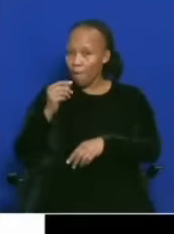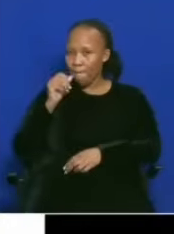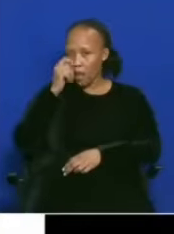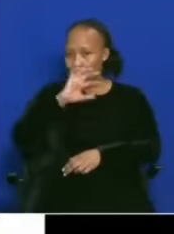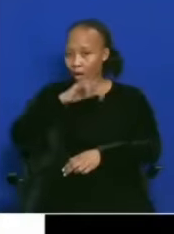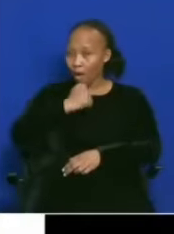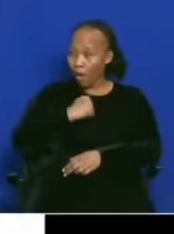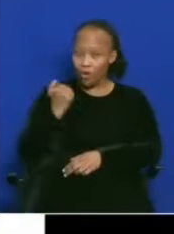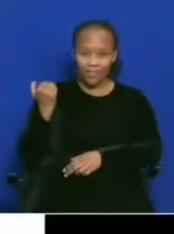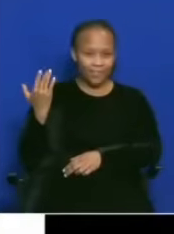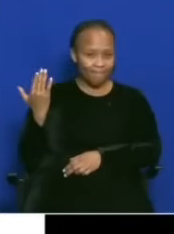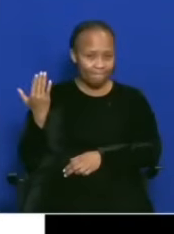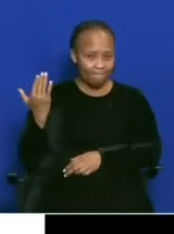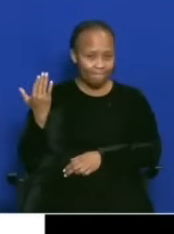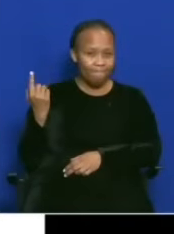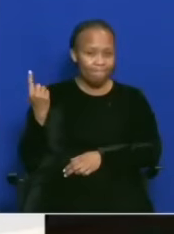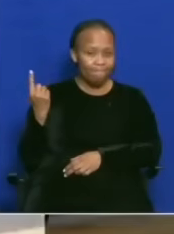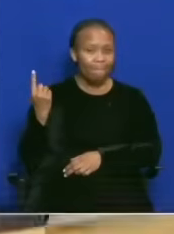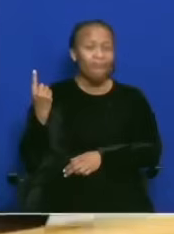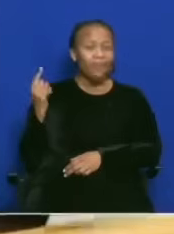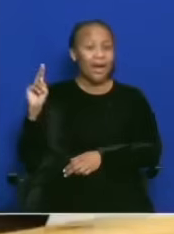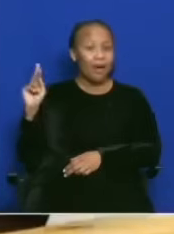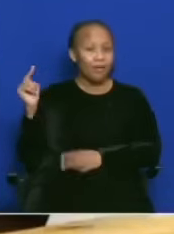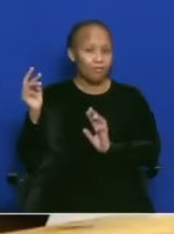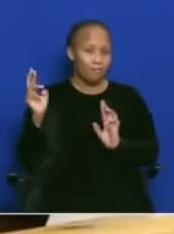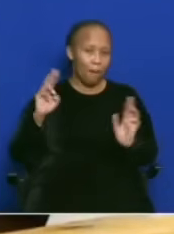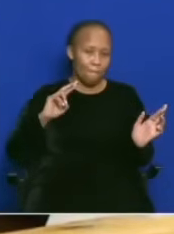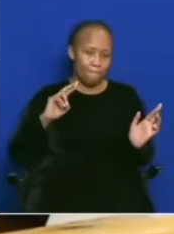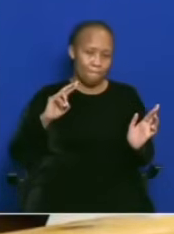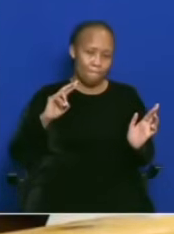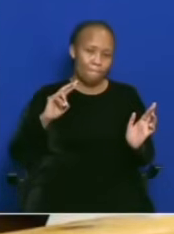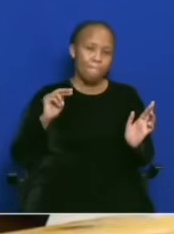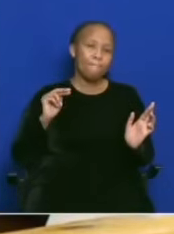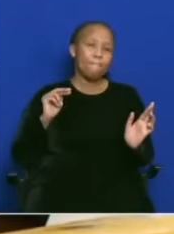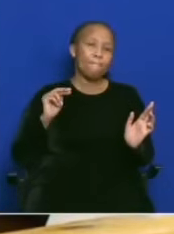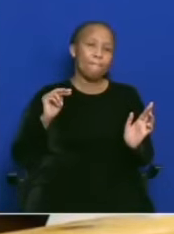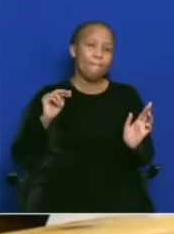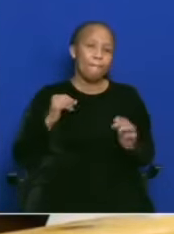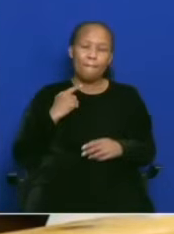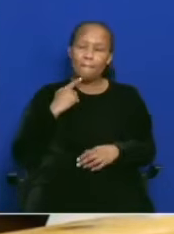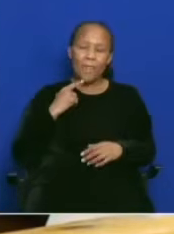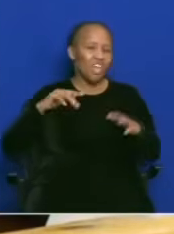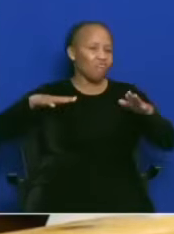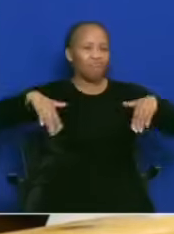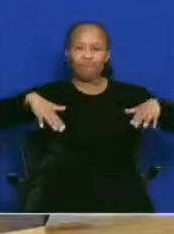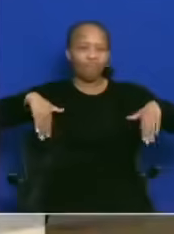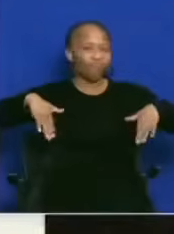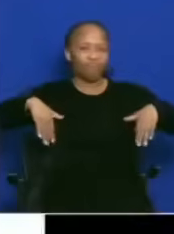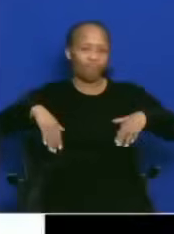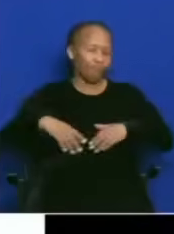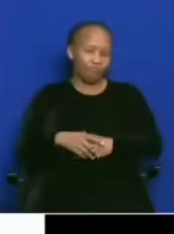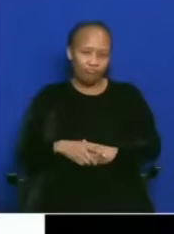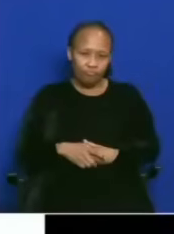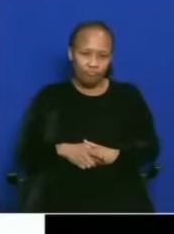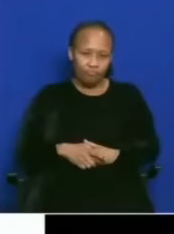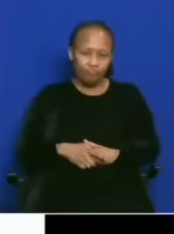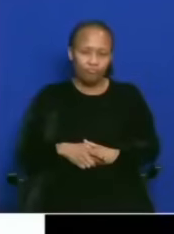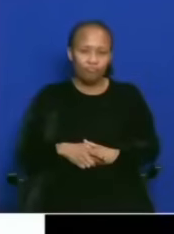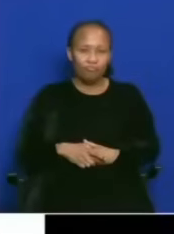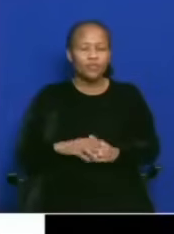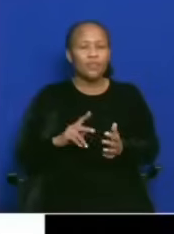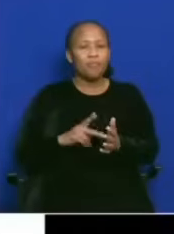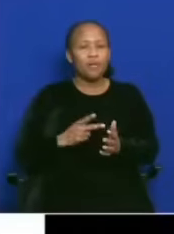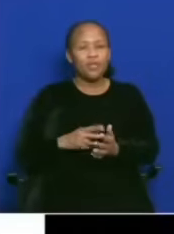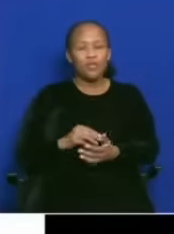And General Khan responds, not yet. And over the page